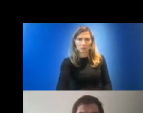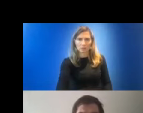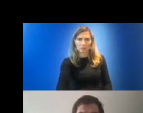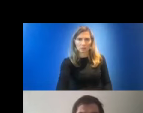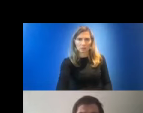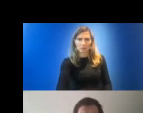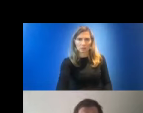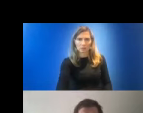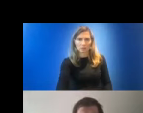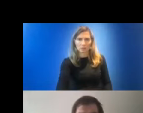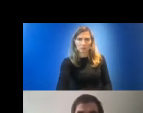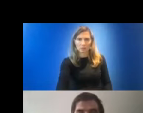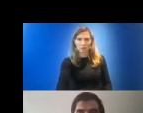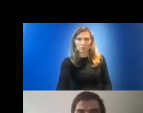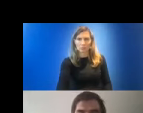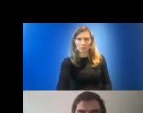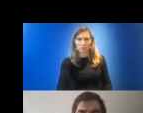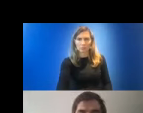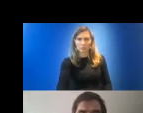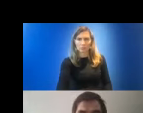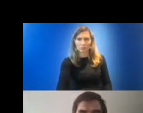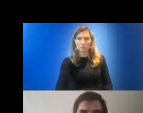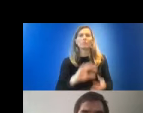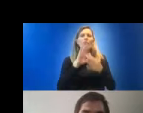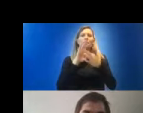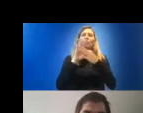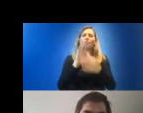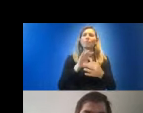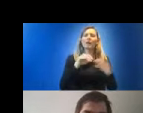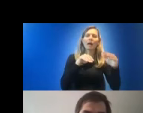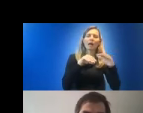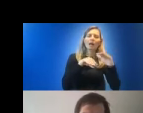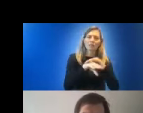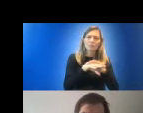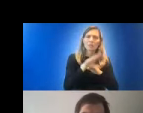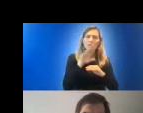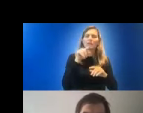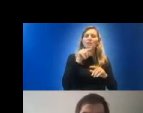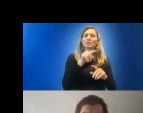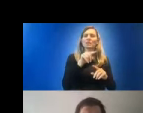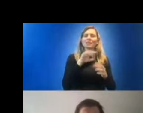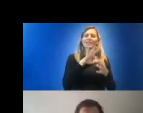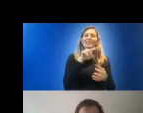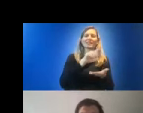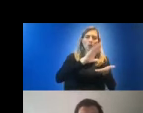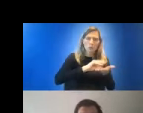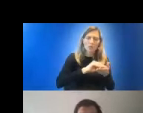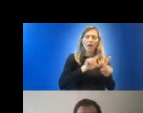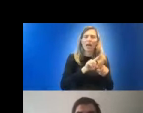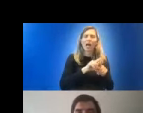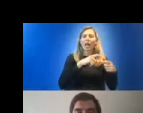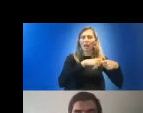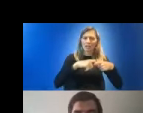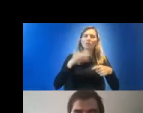and materials. We will share the recording and materials that are relevant, including links, etc., with